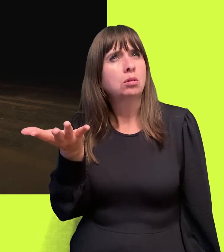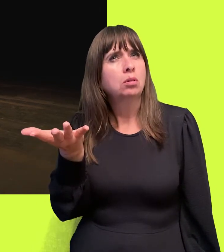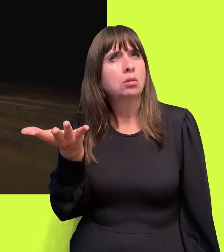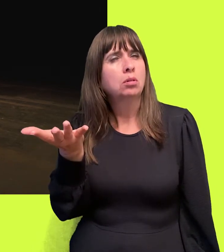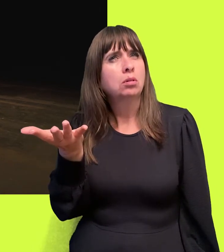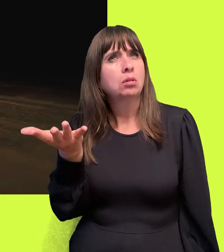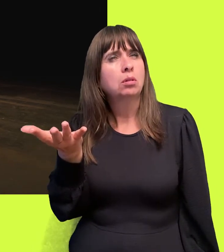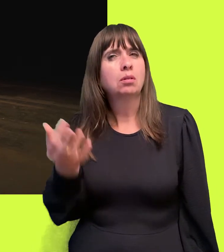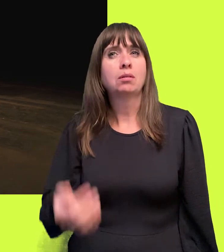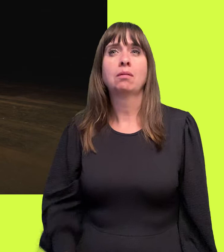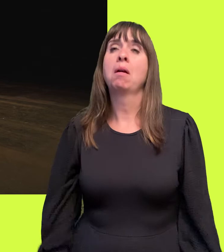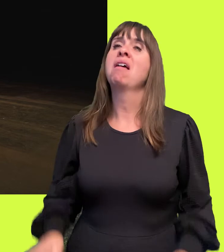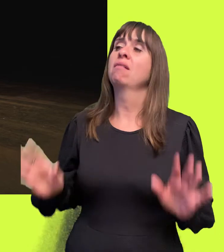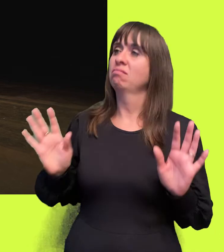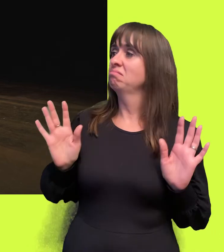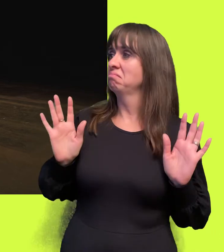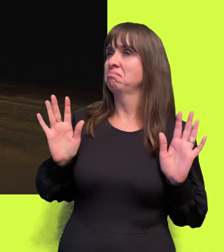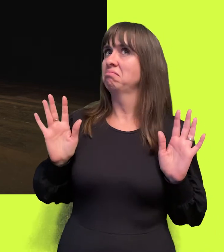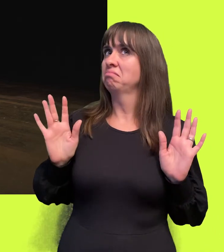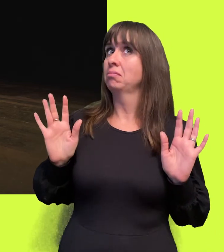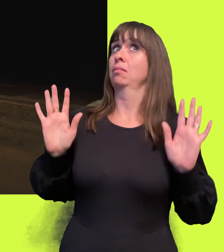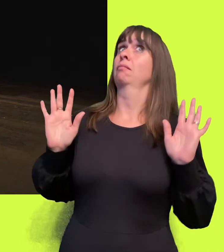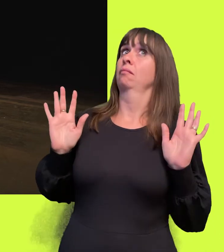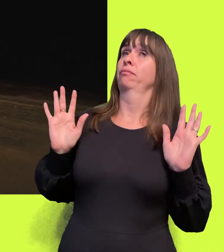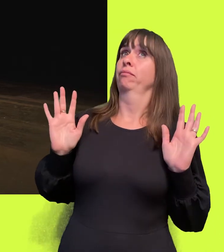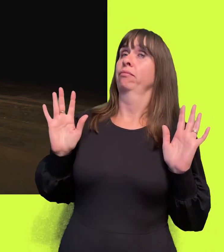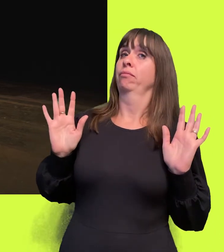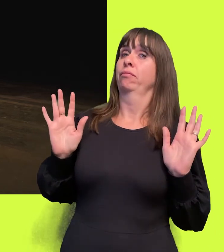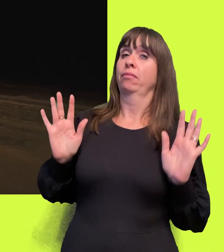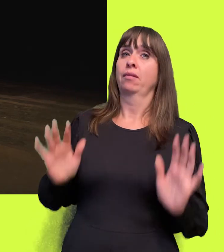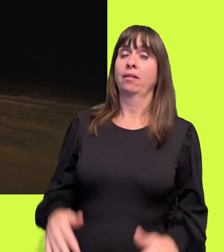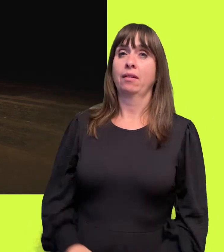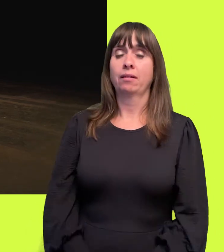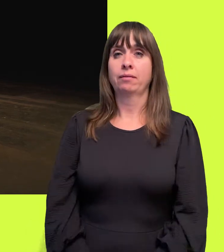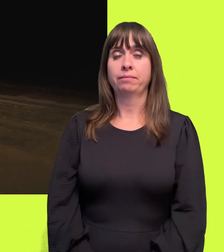Right. Okay, yeah. Of course.